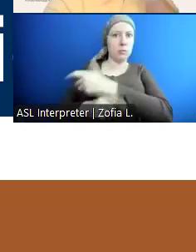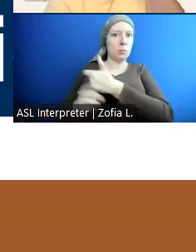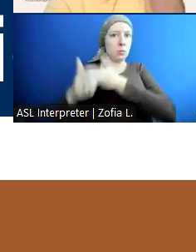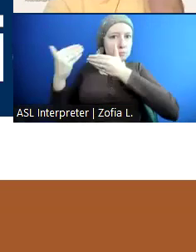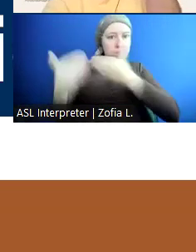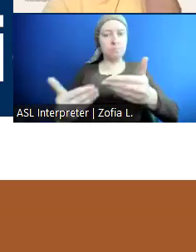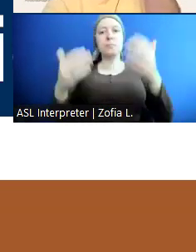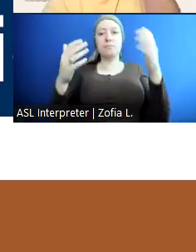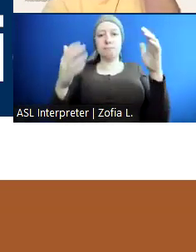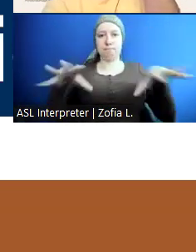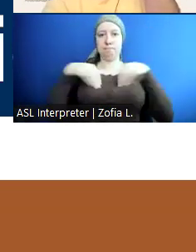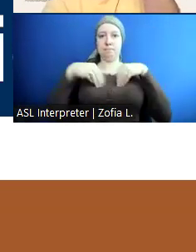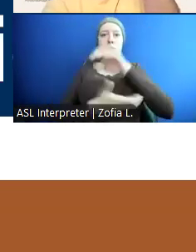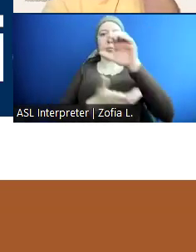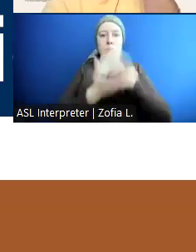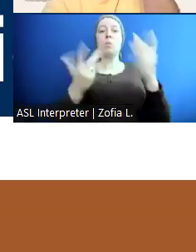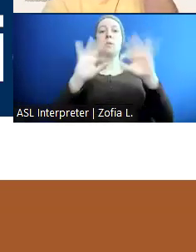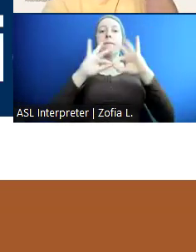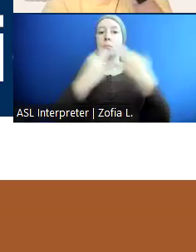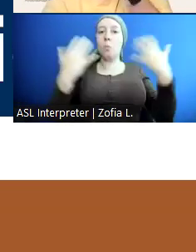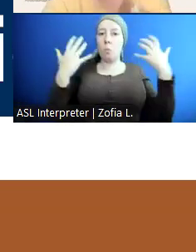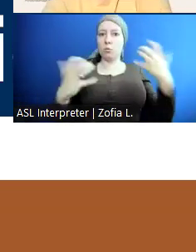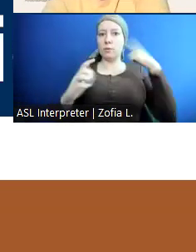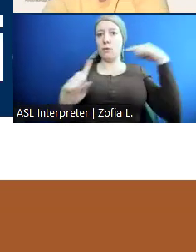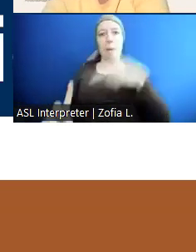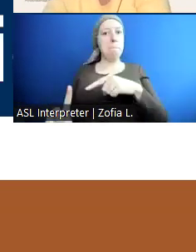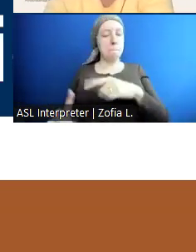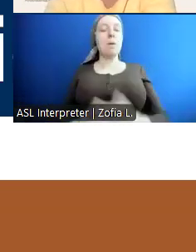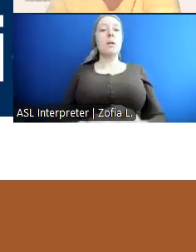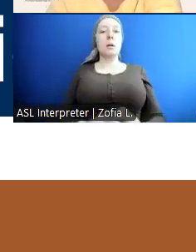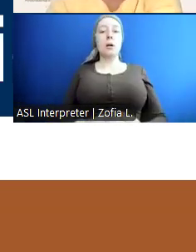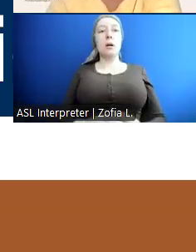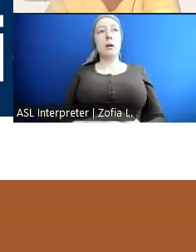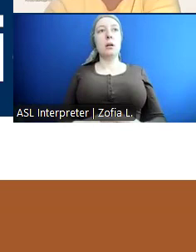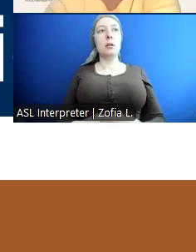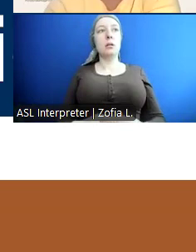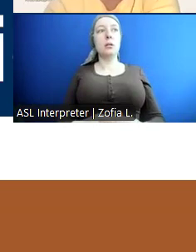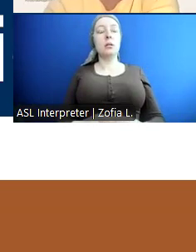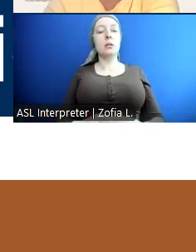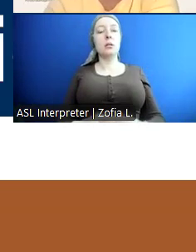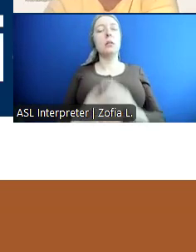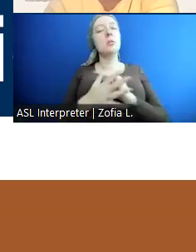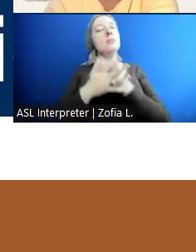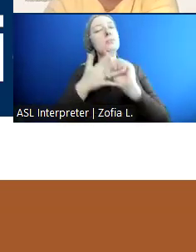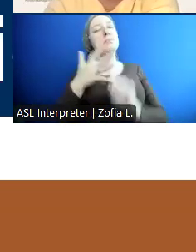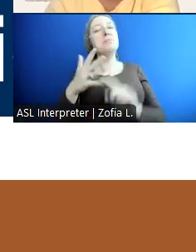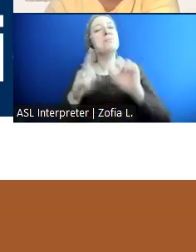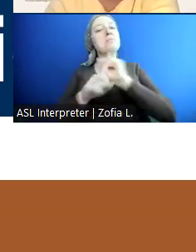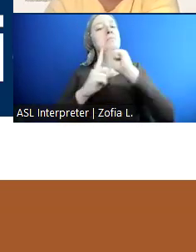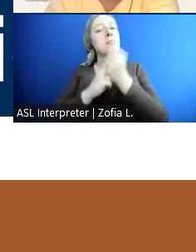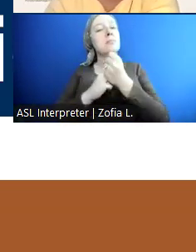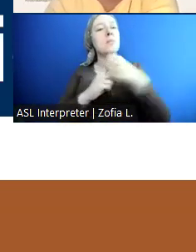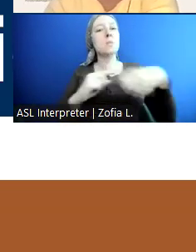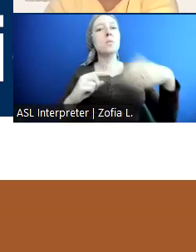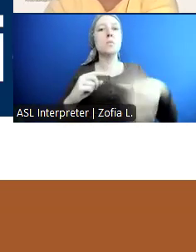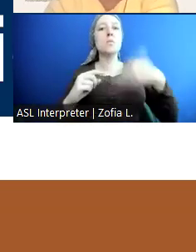to what the family wants for them. And these are, you know, situations where